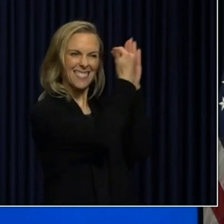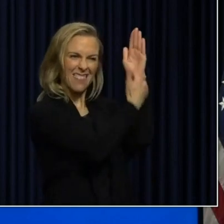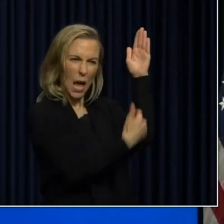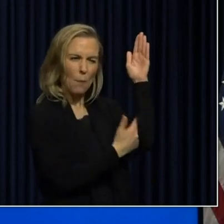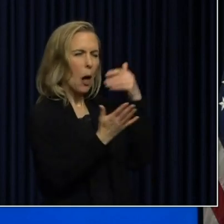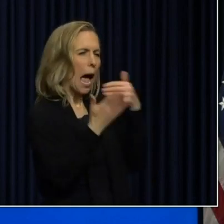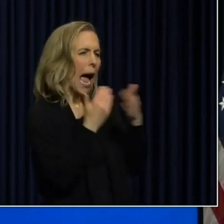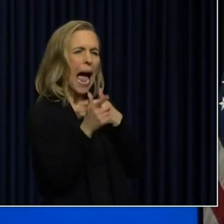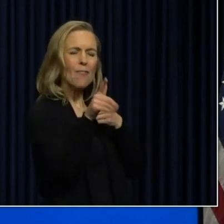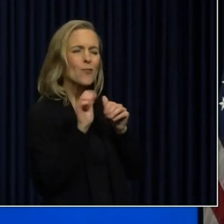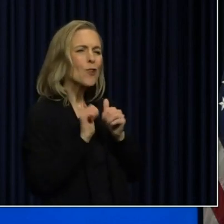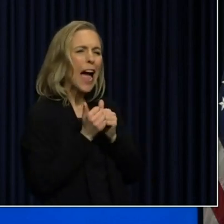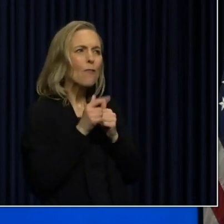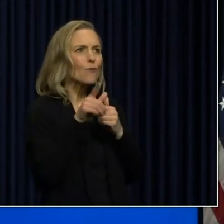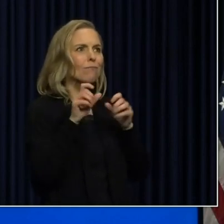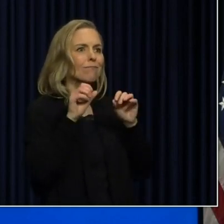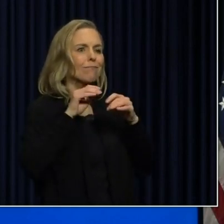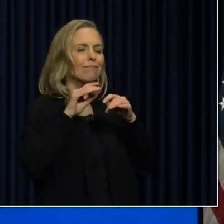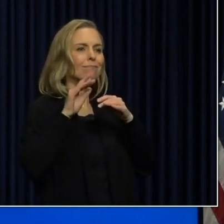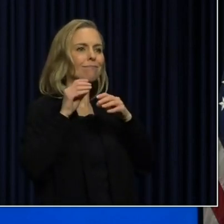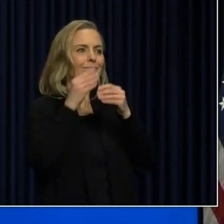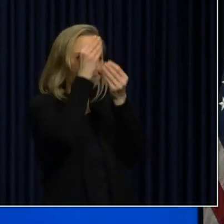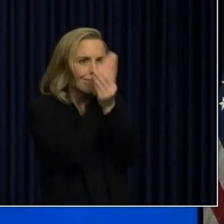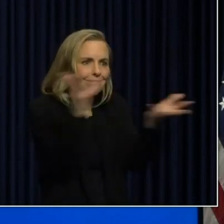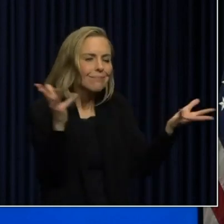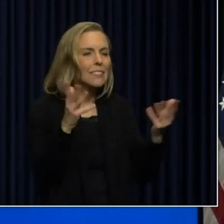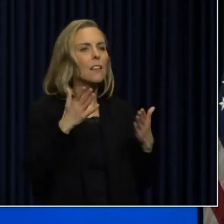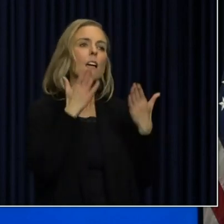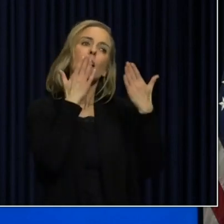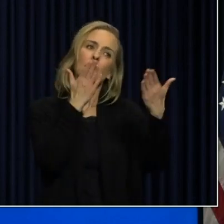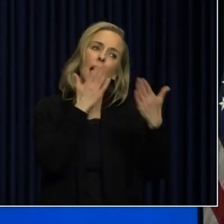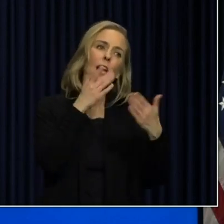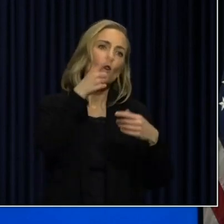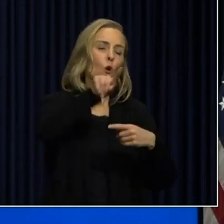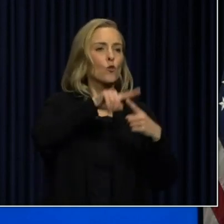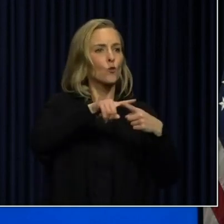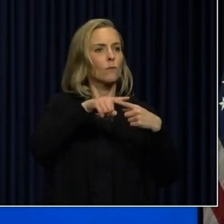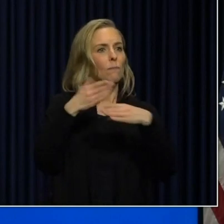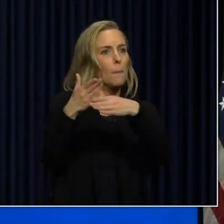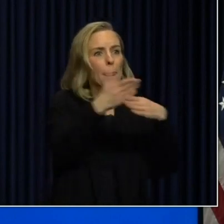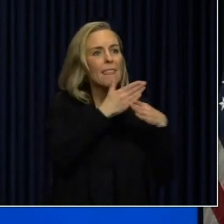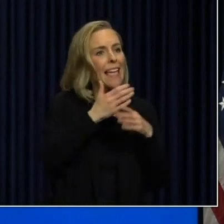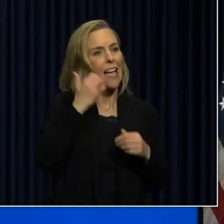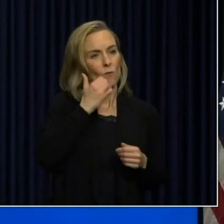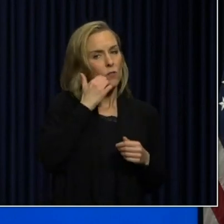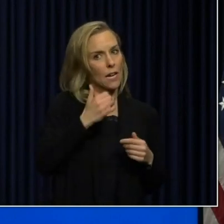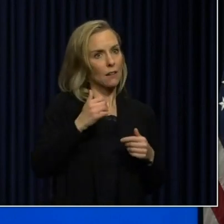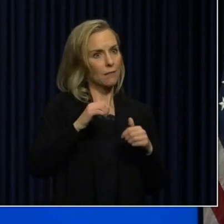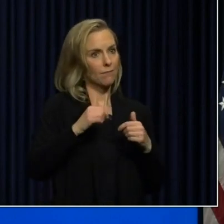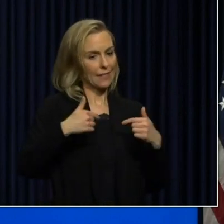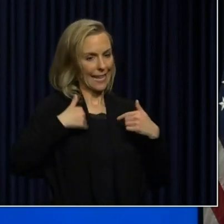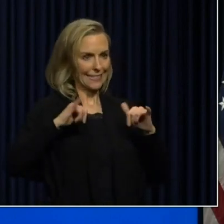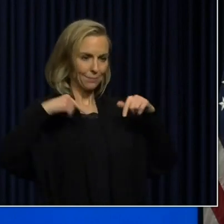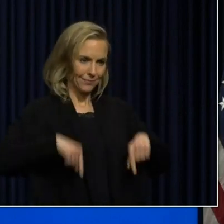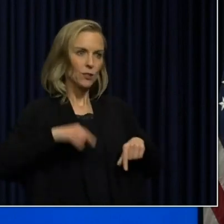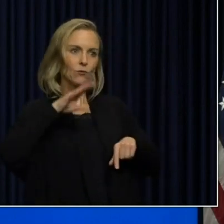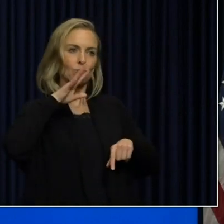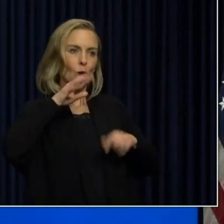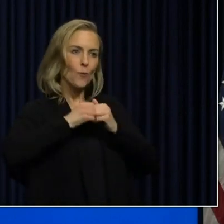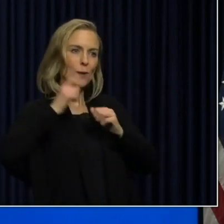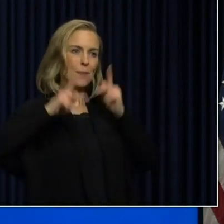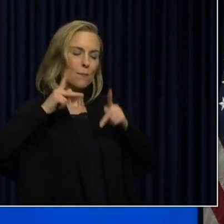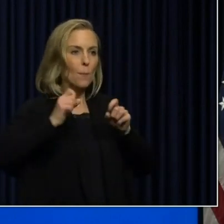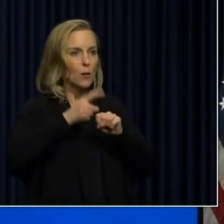do it. So thank you to those that are also reaching out every day, like I am, to talk to people, to make sure we're